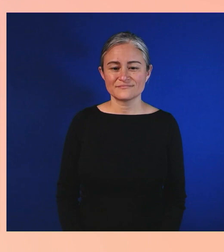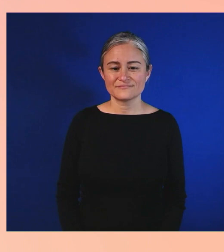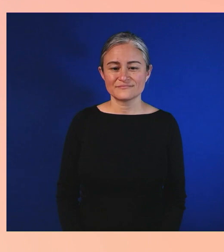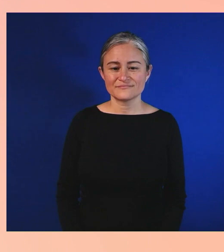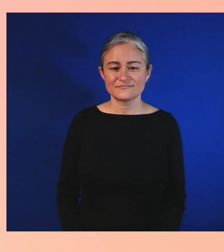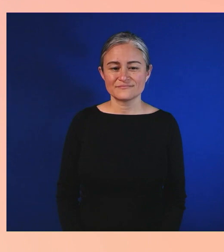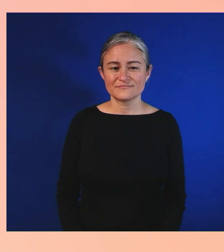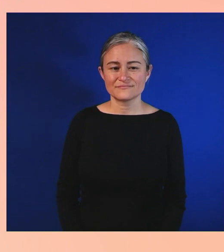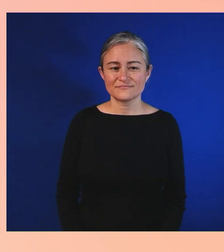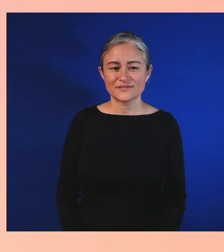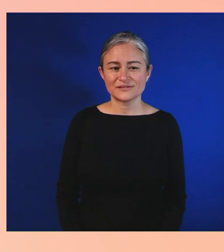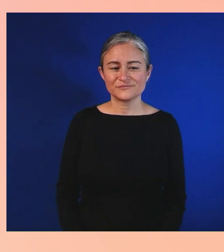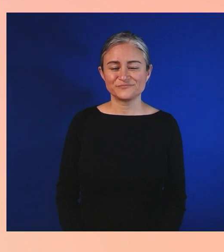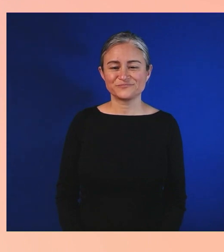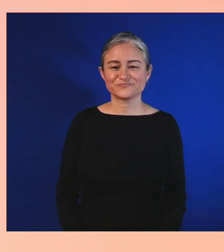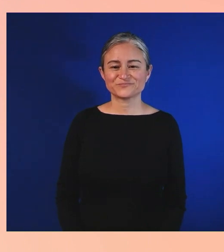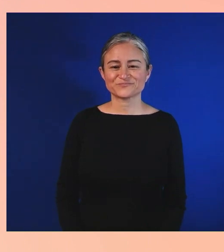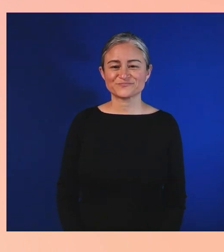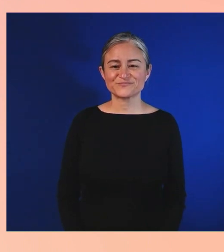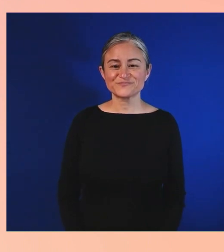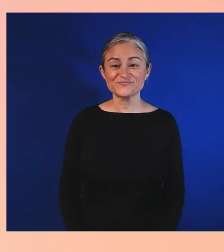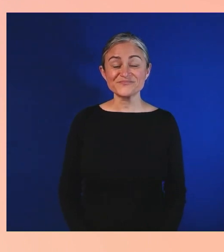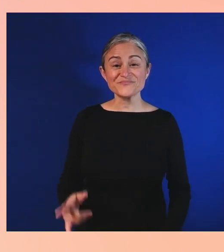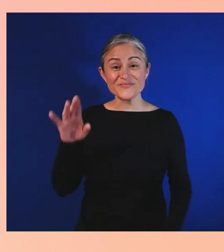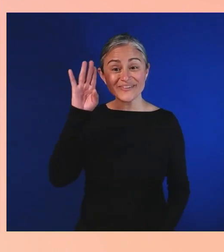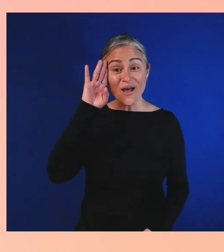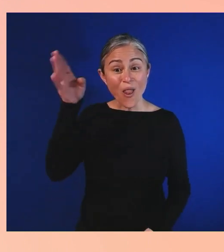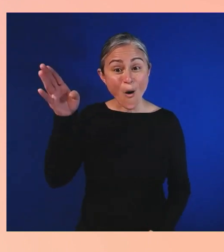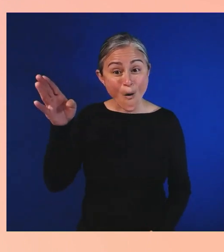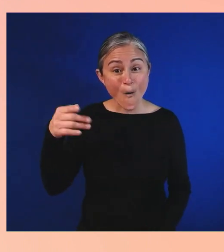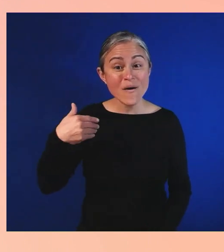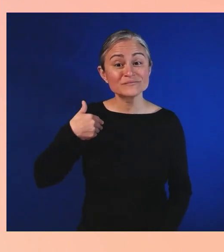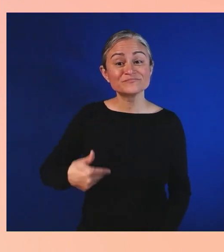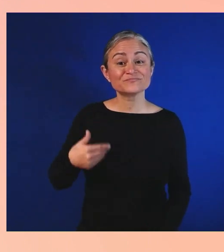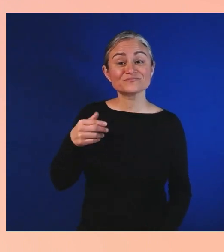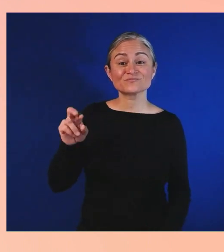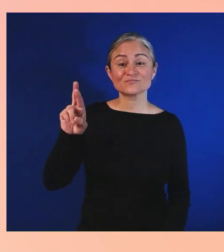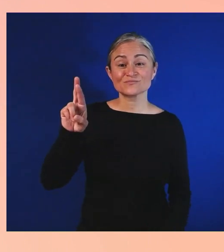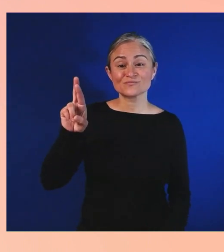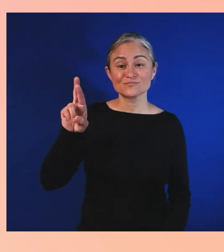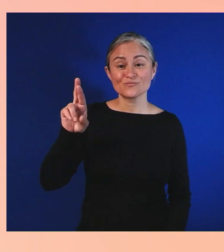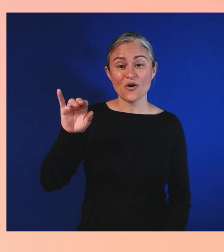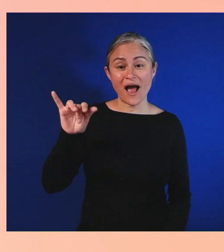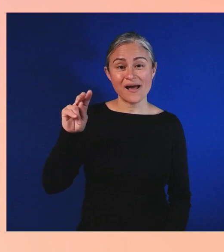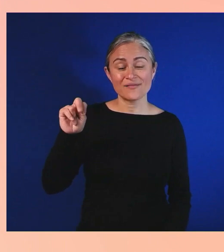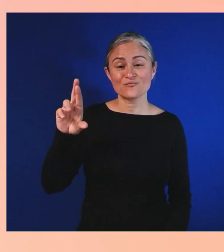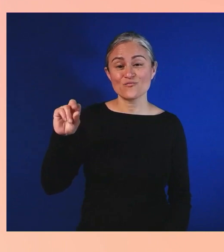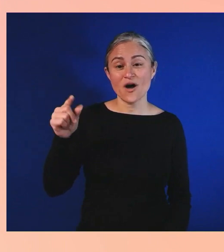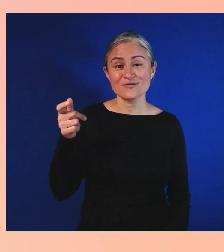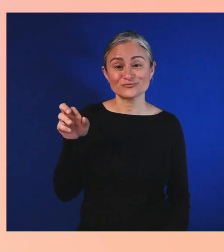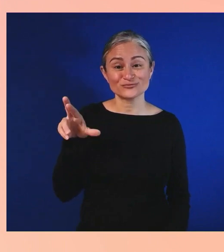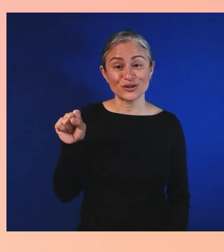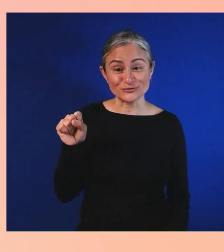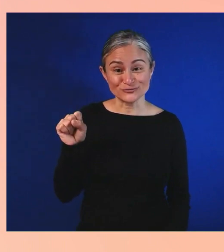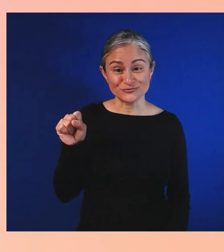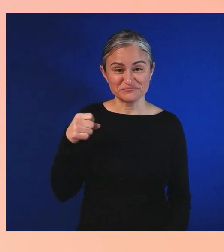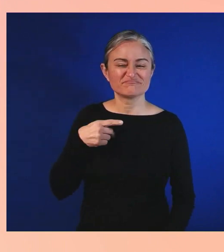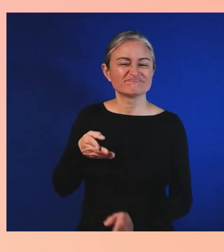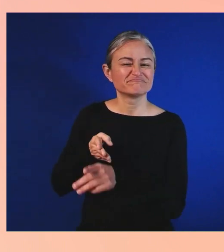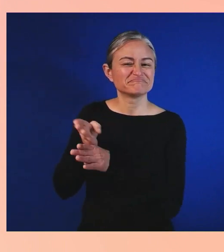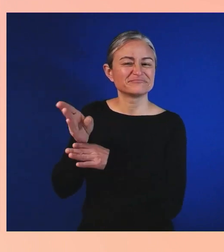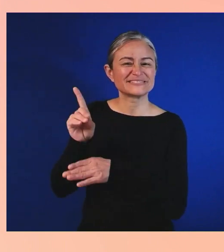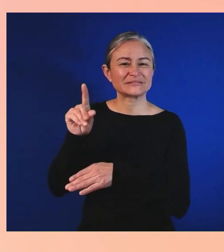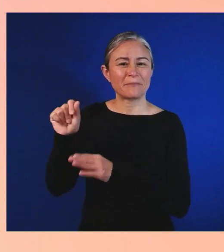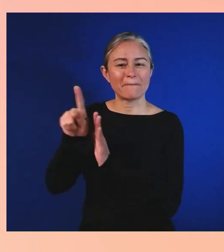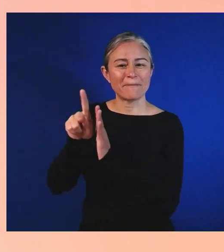Microsoft. Hello, my name is Rylan Rogers, and I'm the Disability Policy Advisor here at Microsoft. I'm incredibly excited for this